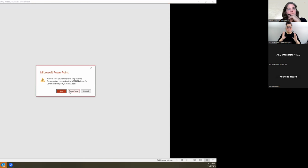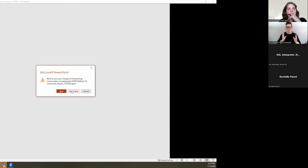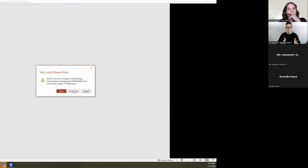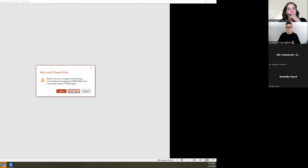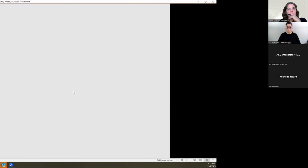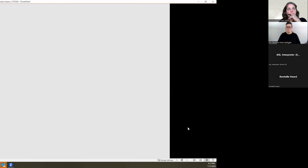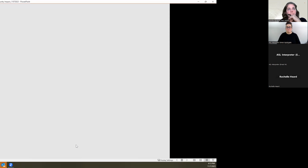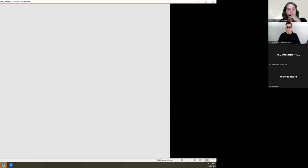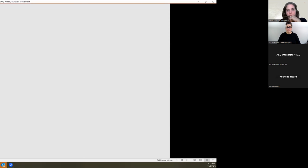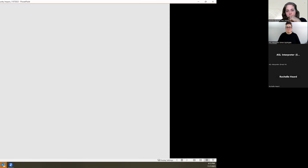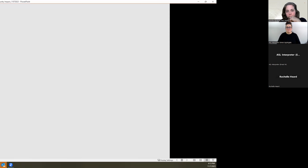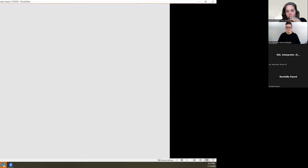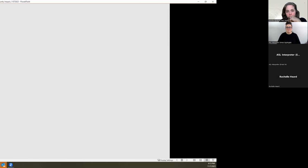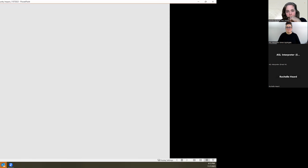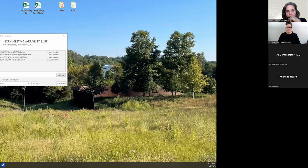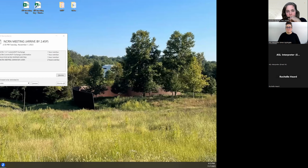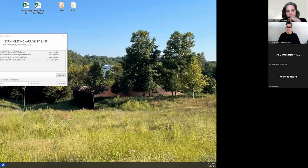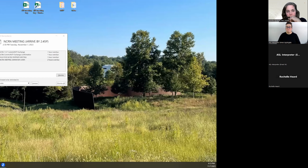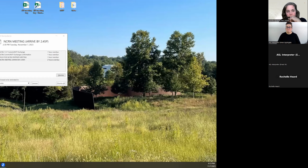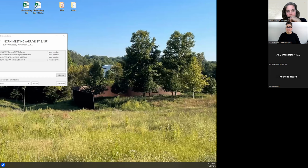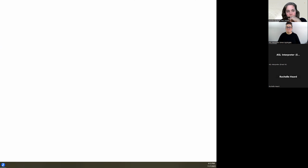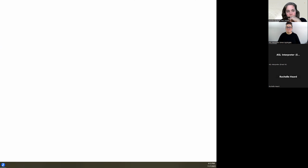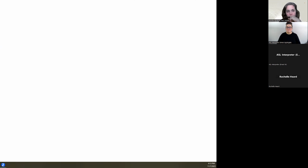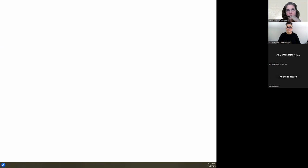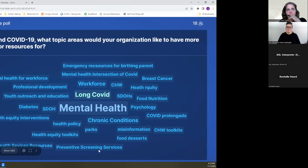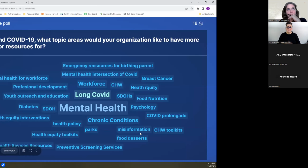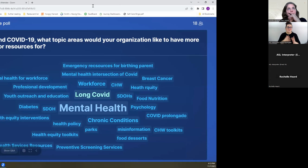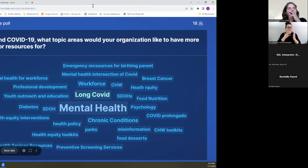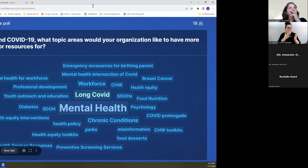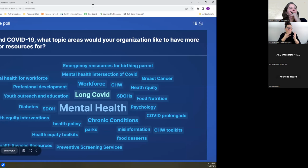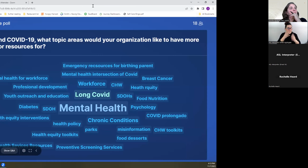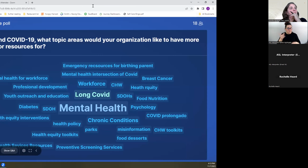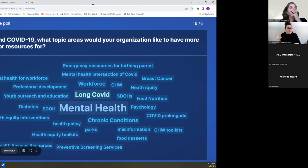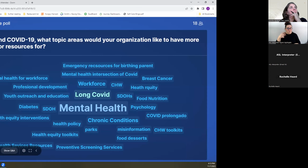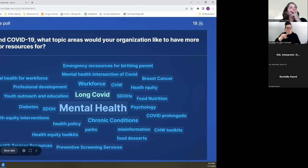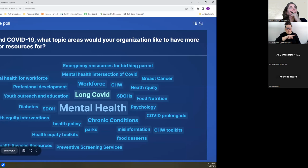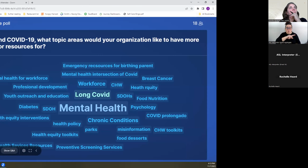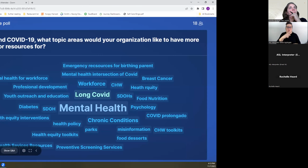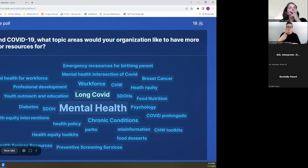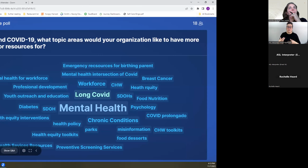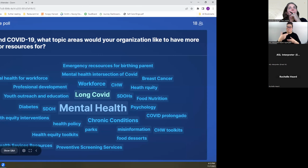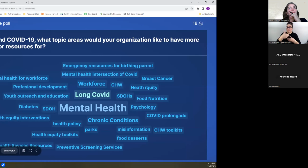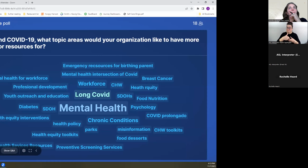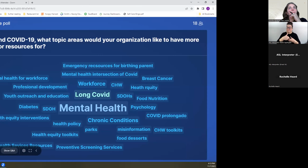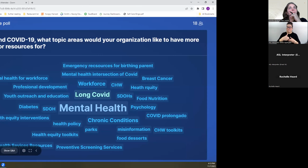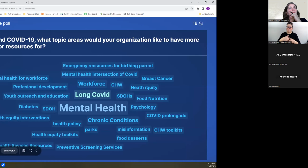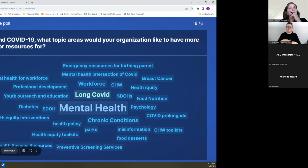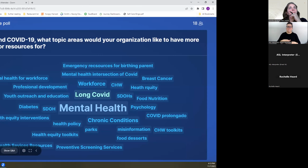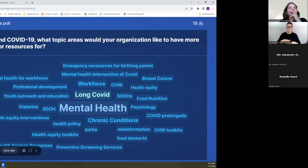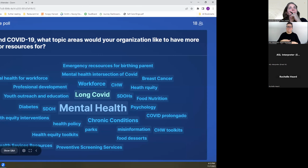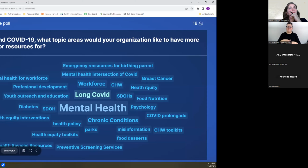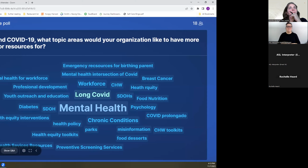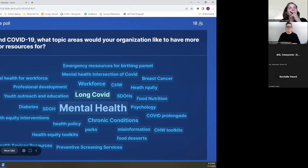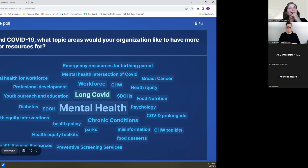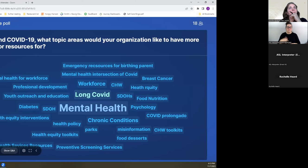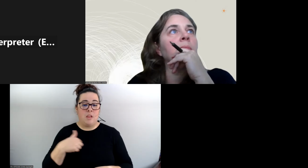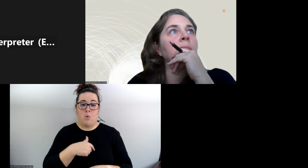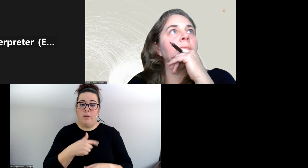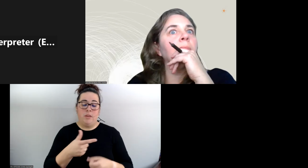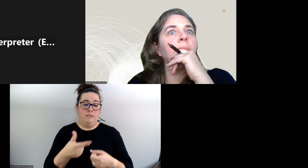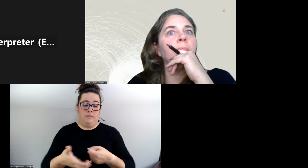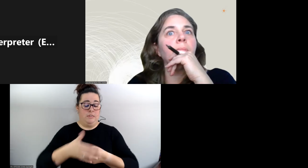Yeah. Okay, so thanks so much everyone for your participation. We've covered and shared a lot of information